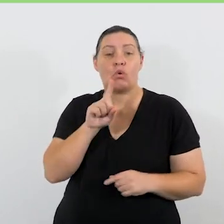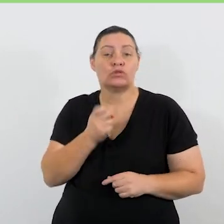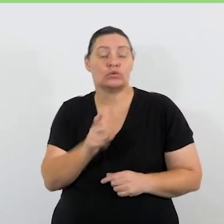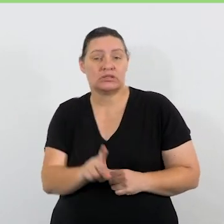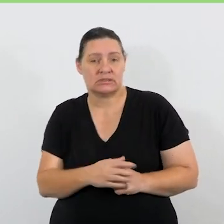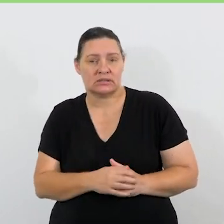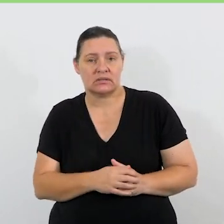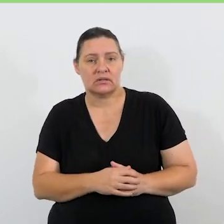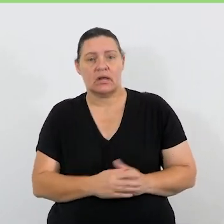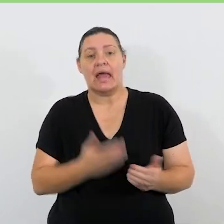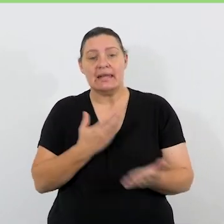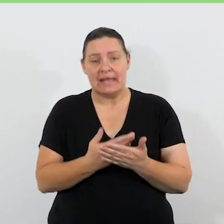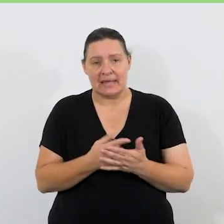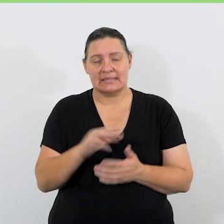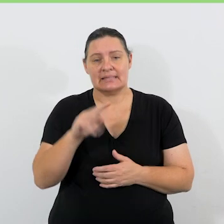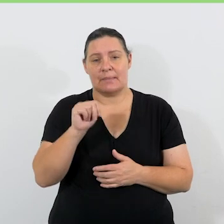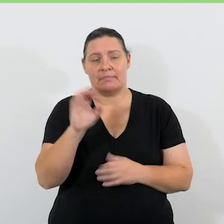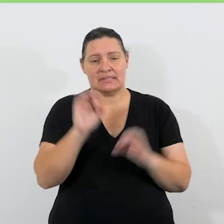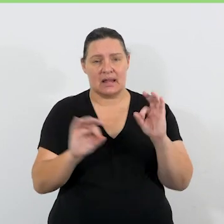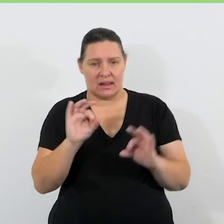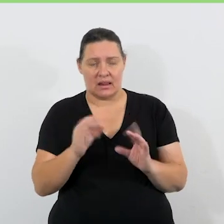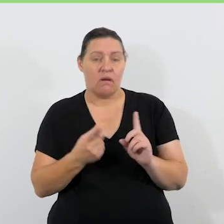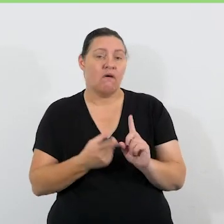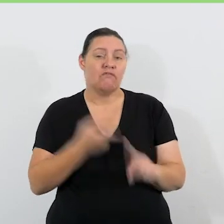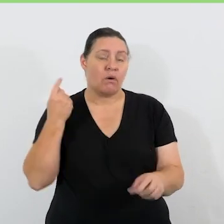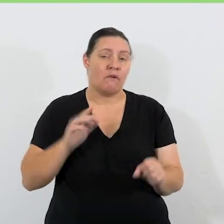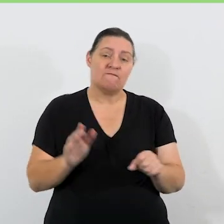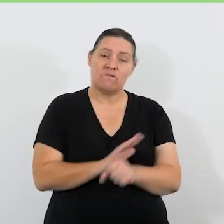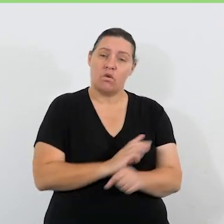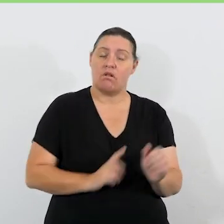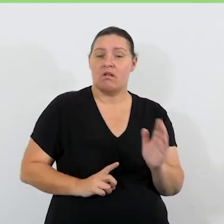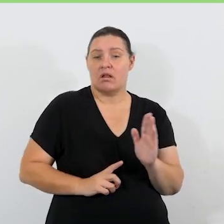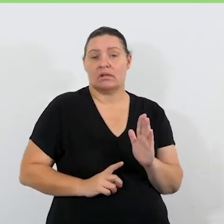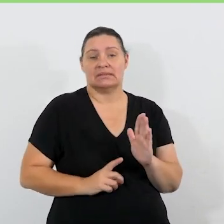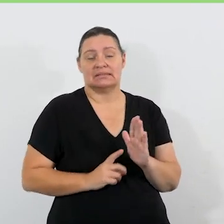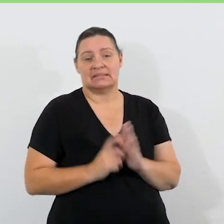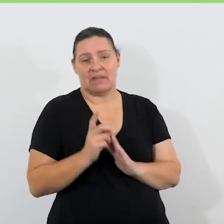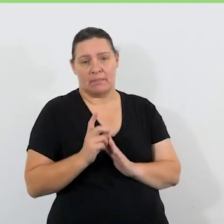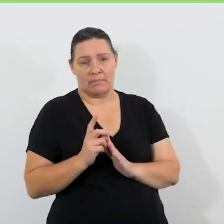our question is, can stem cells coming from fully developed